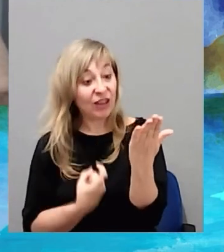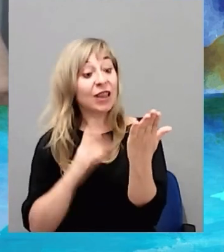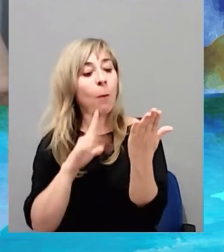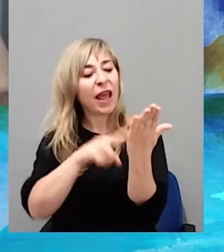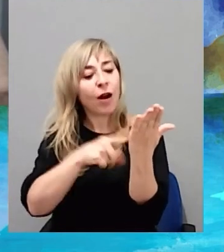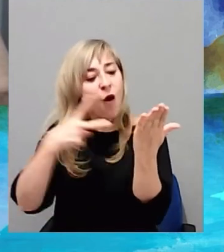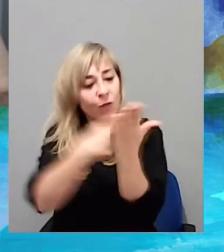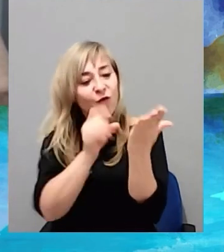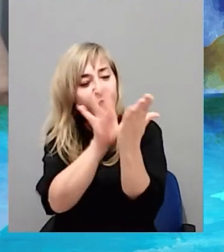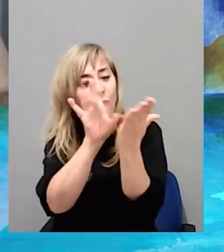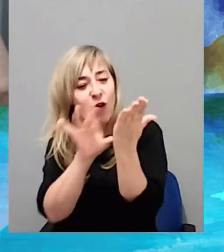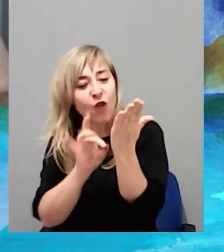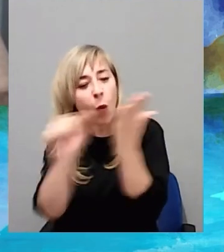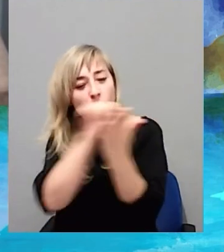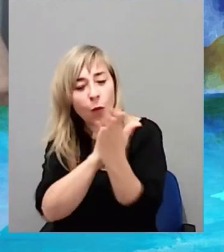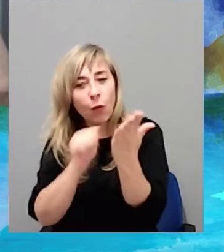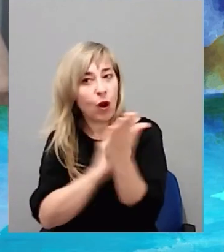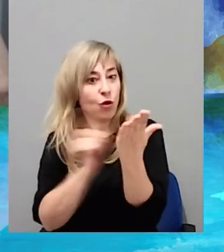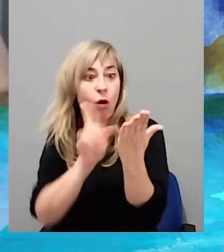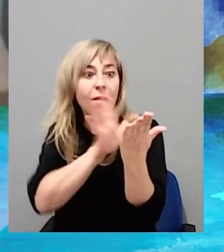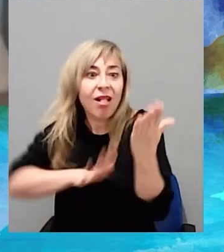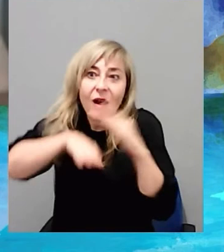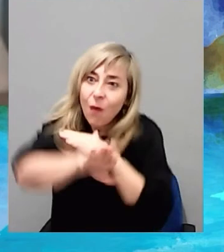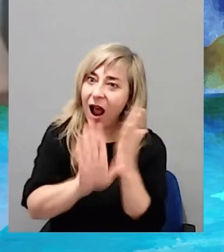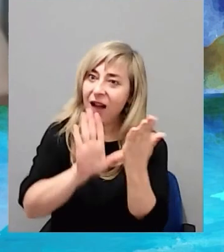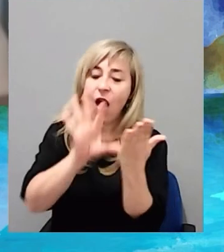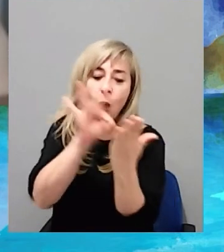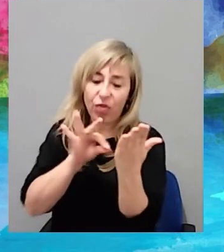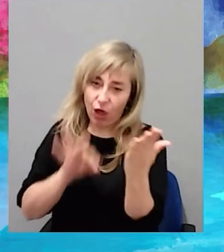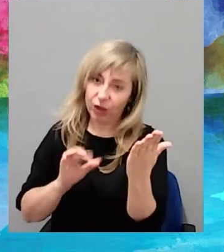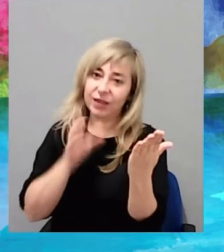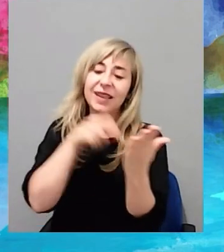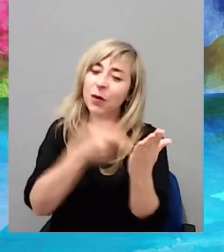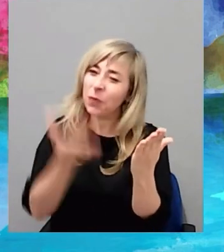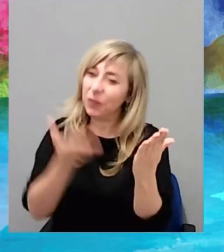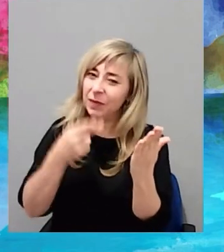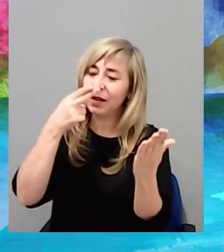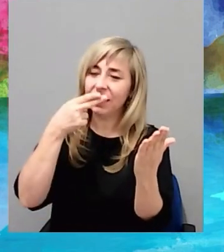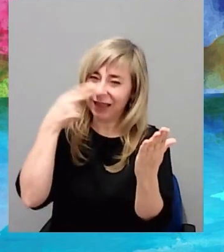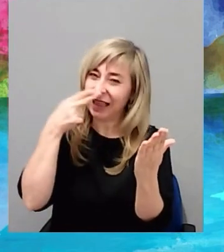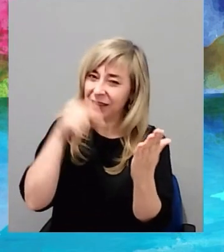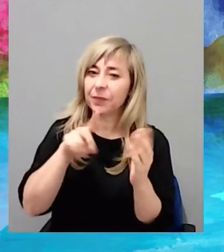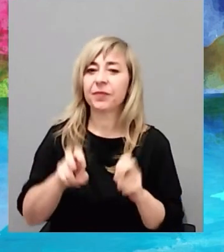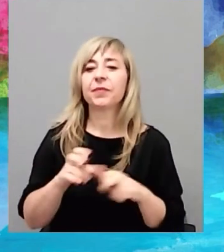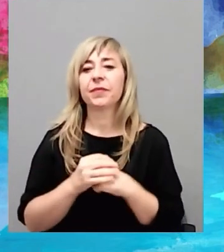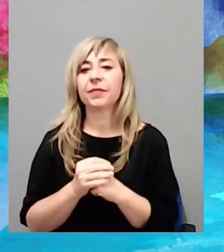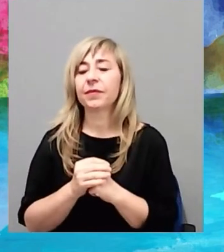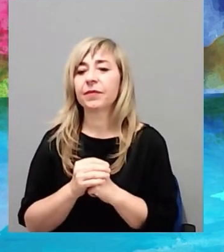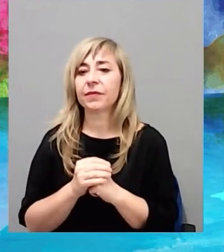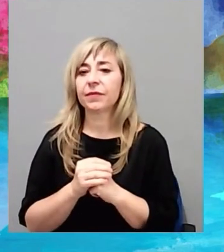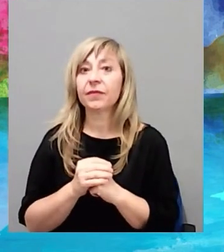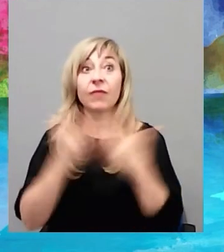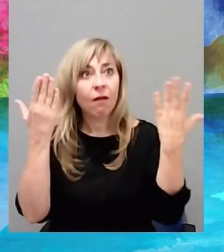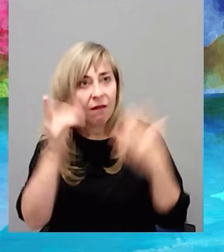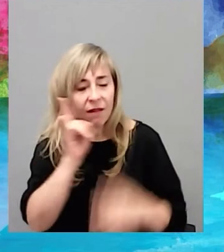to artificial intelligence. It can really adapt to each person individually. This two-way communication